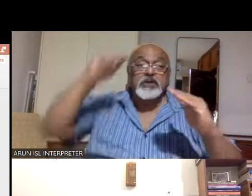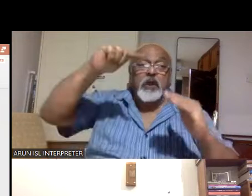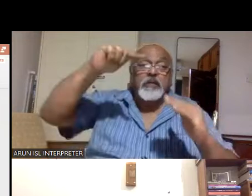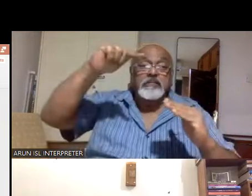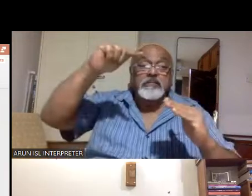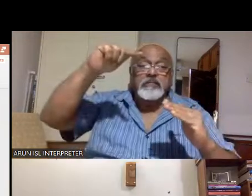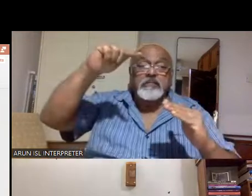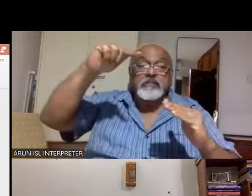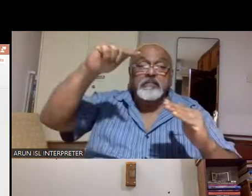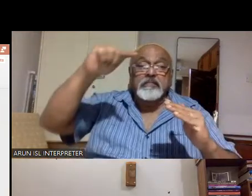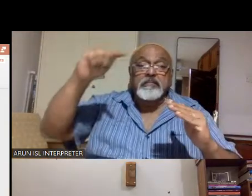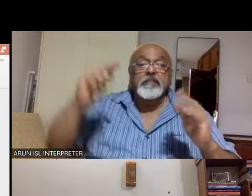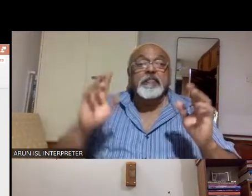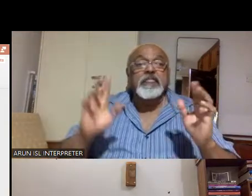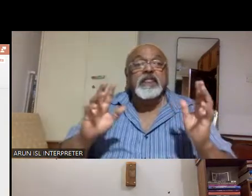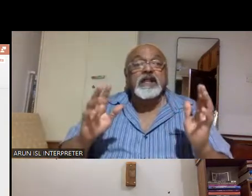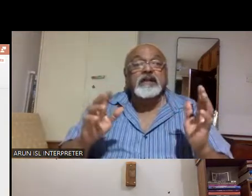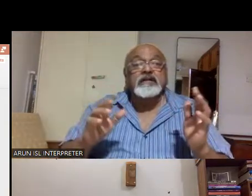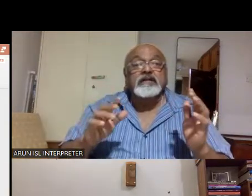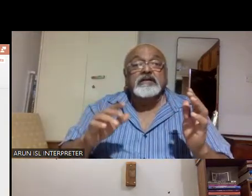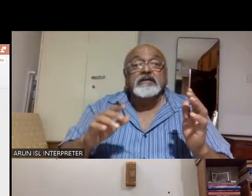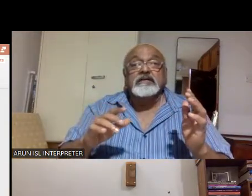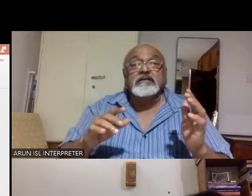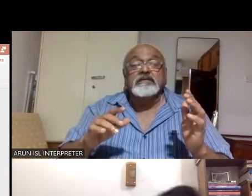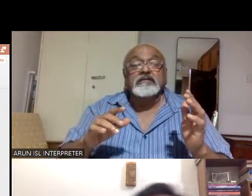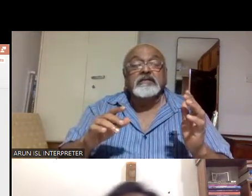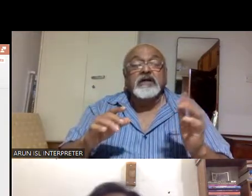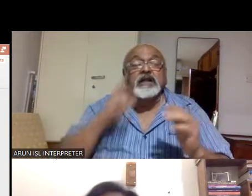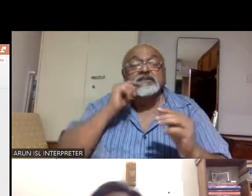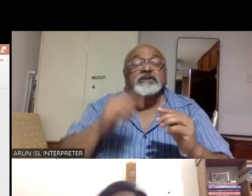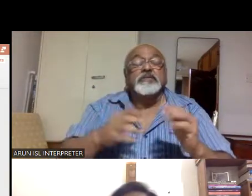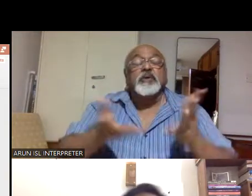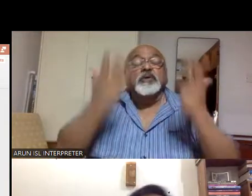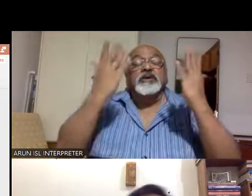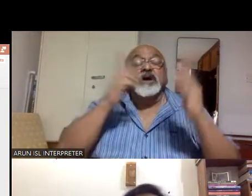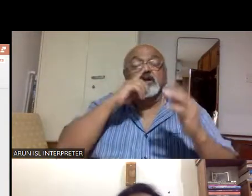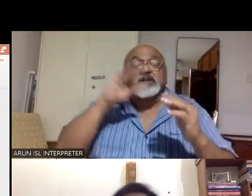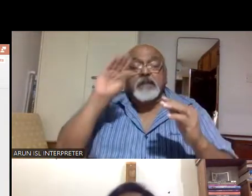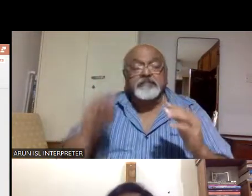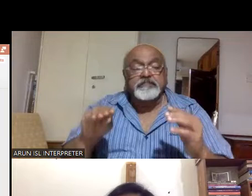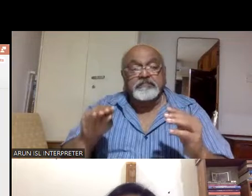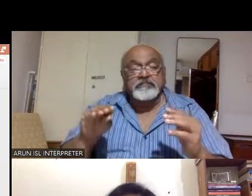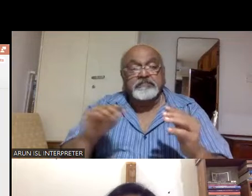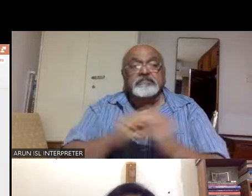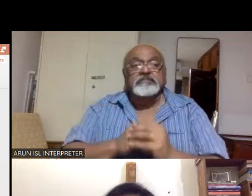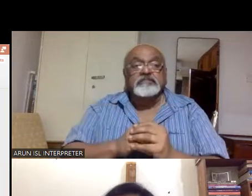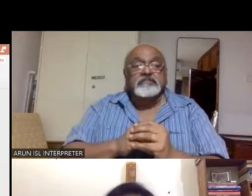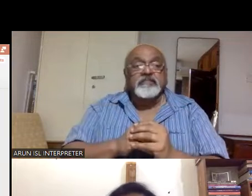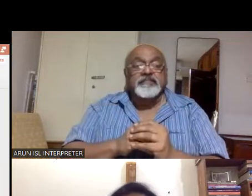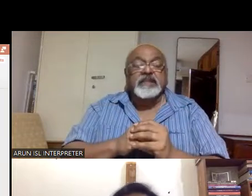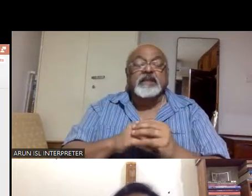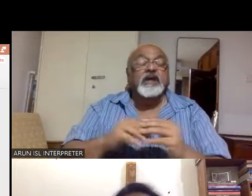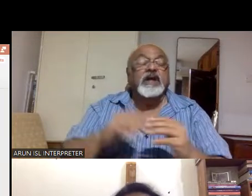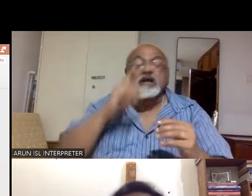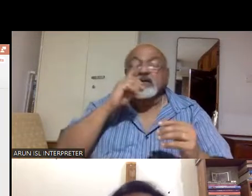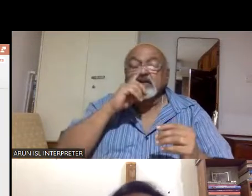at the top, what was happening? There were more men than women. So women were not decision makers.